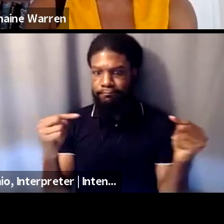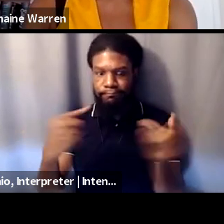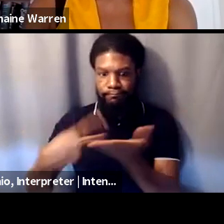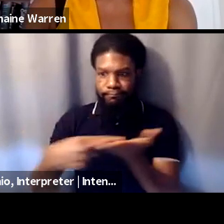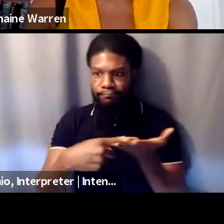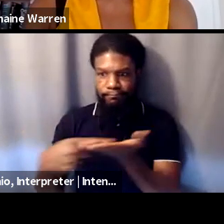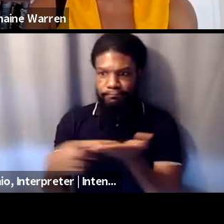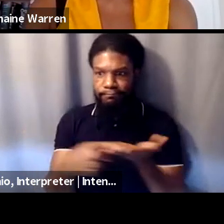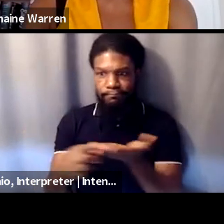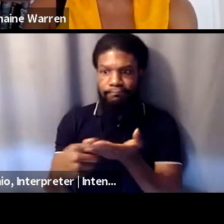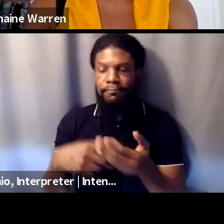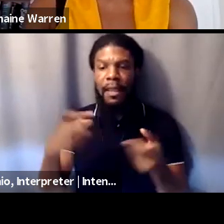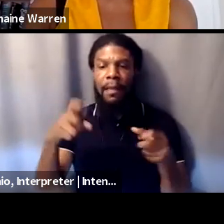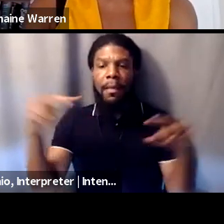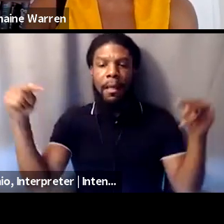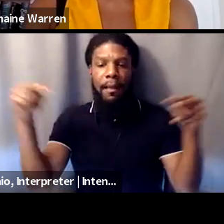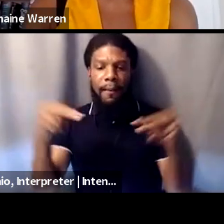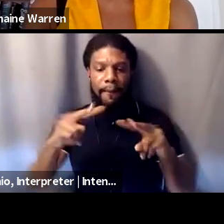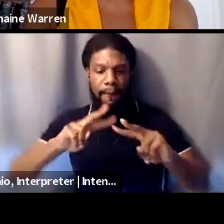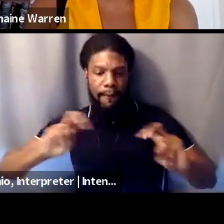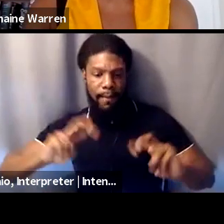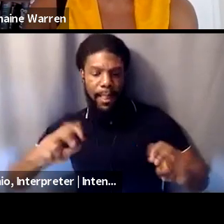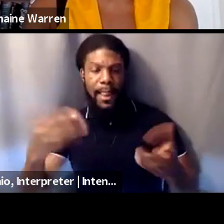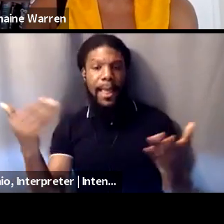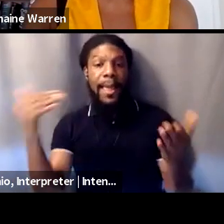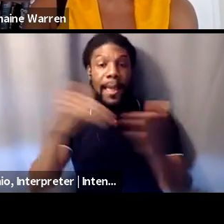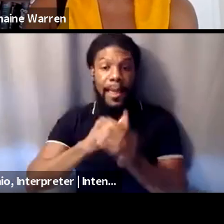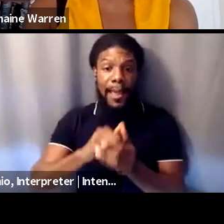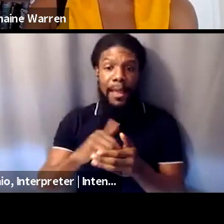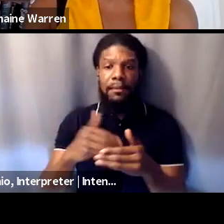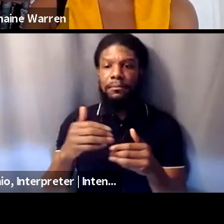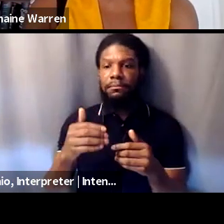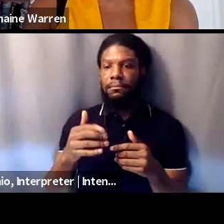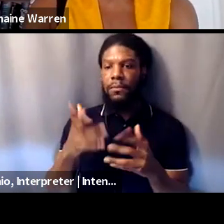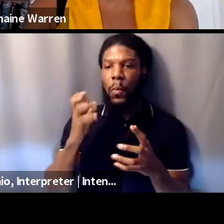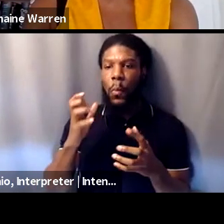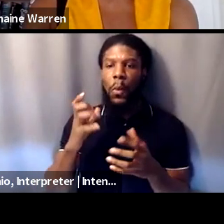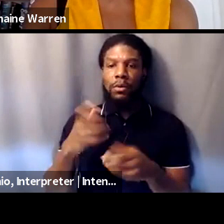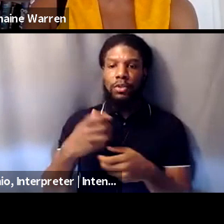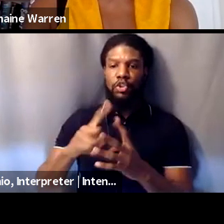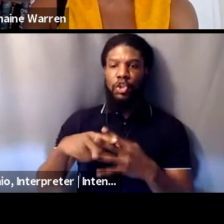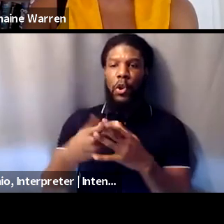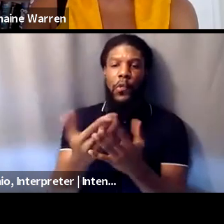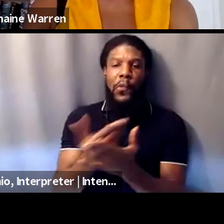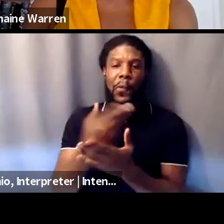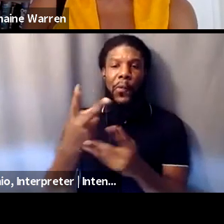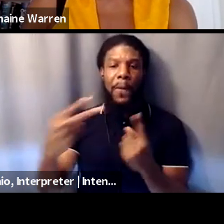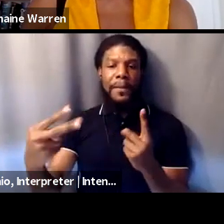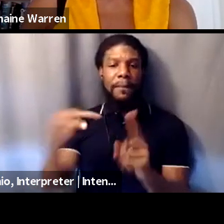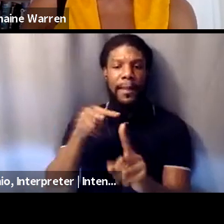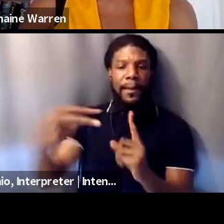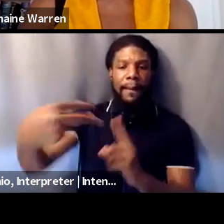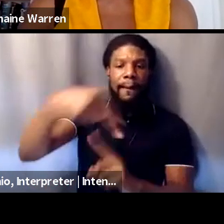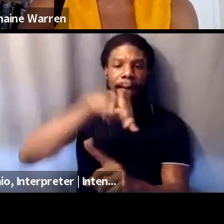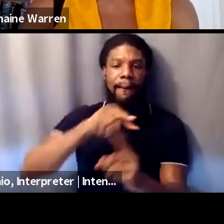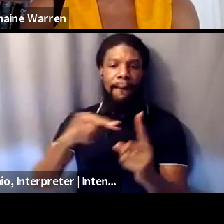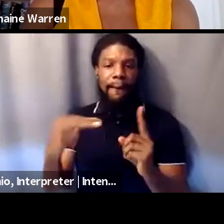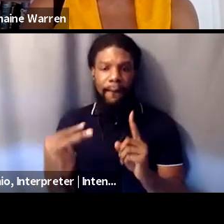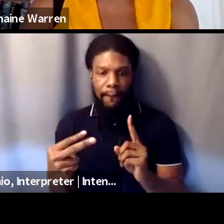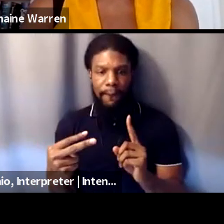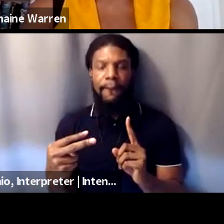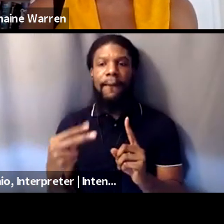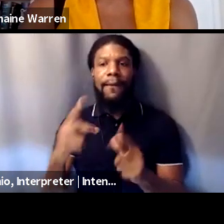to look at it again and gain a new perspective and understanding through that conversation to happen. So yeah, I wouldn't necessarily,